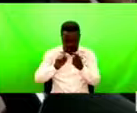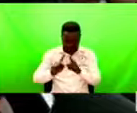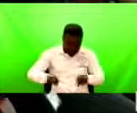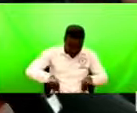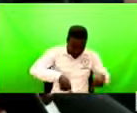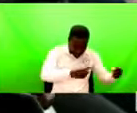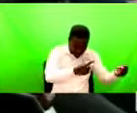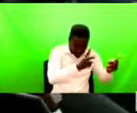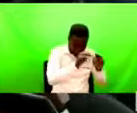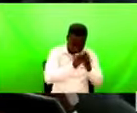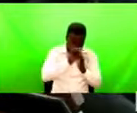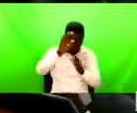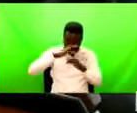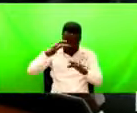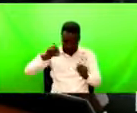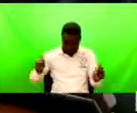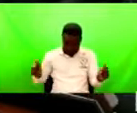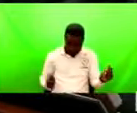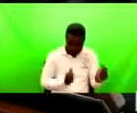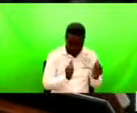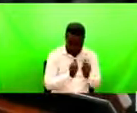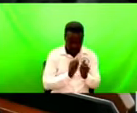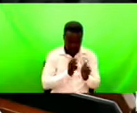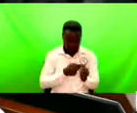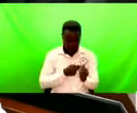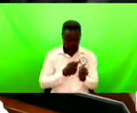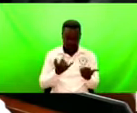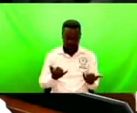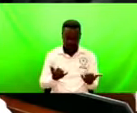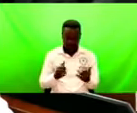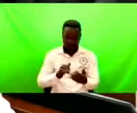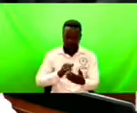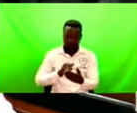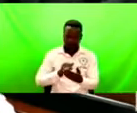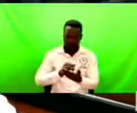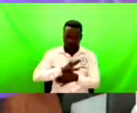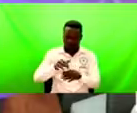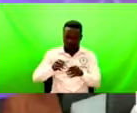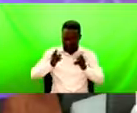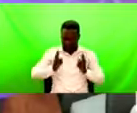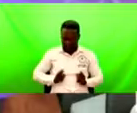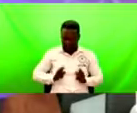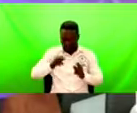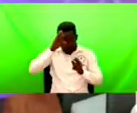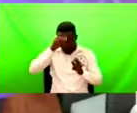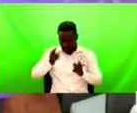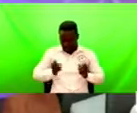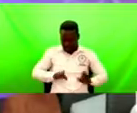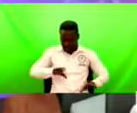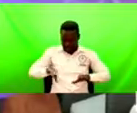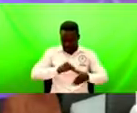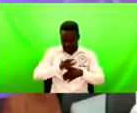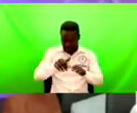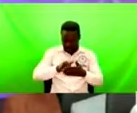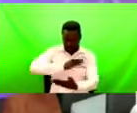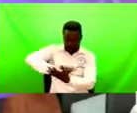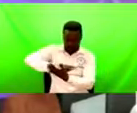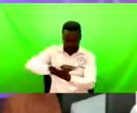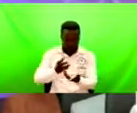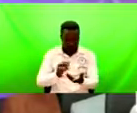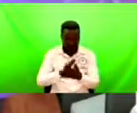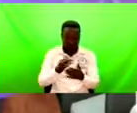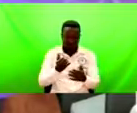shall lead and encompass us. We resist the efforts of men, barriers and impediments that